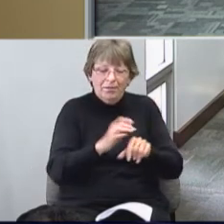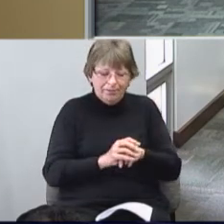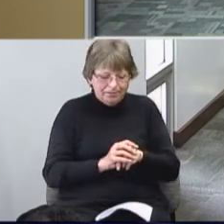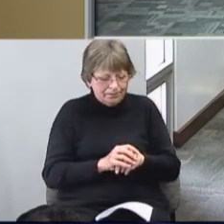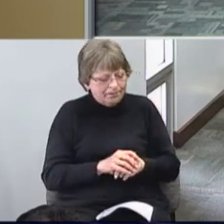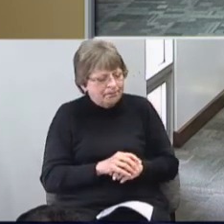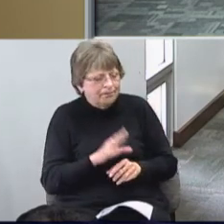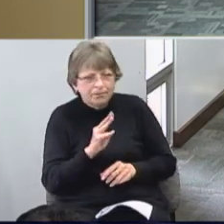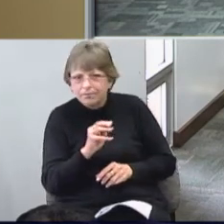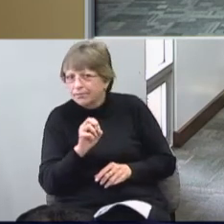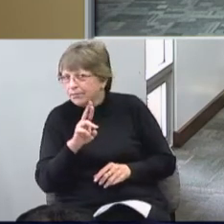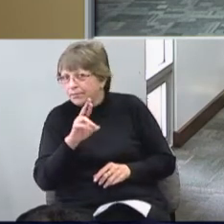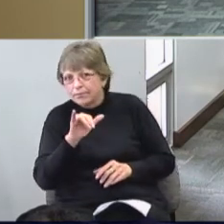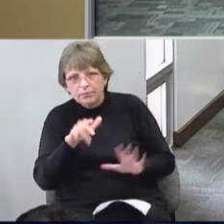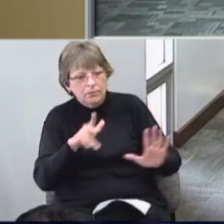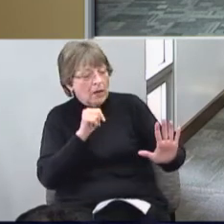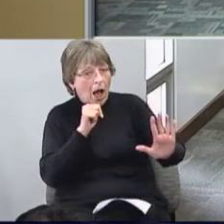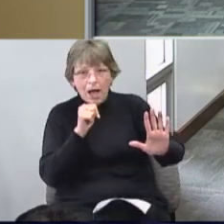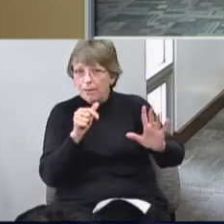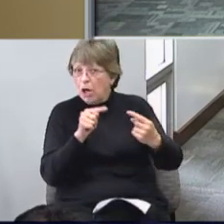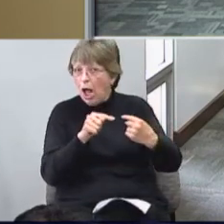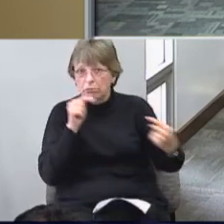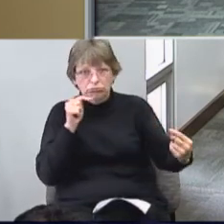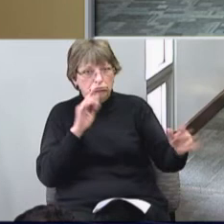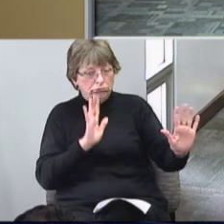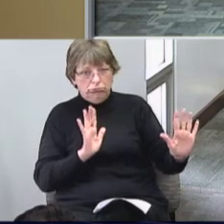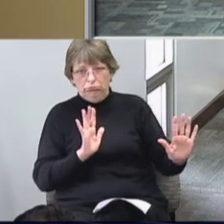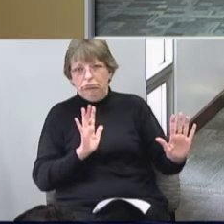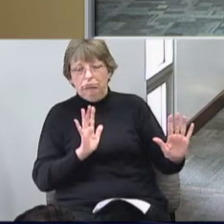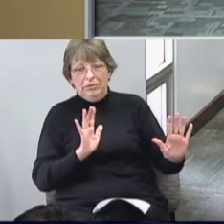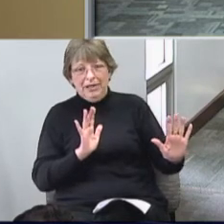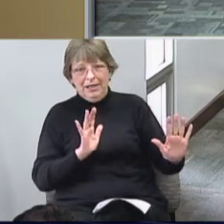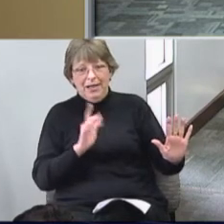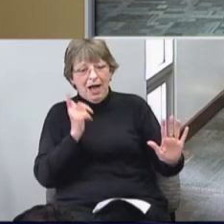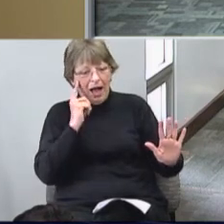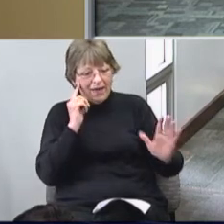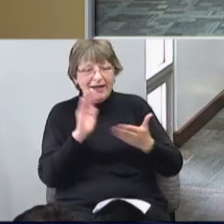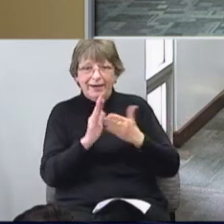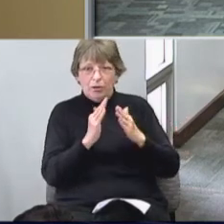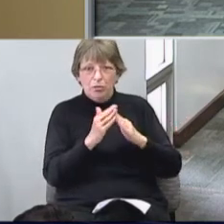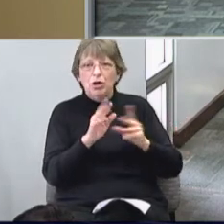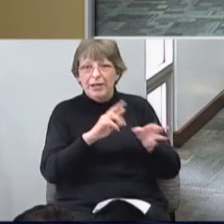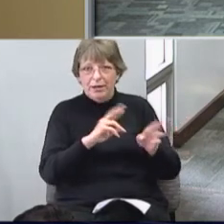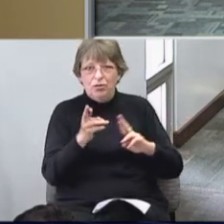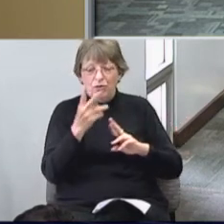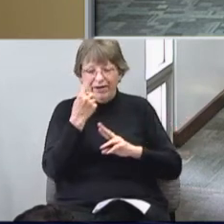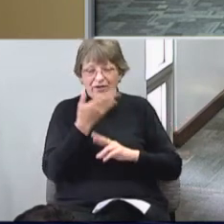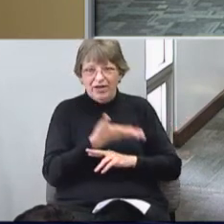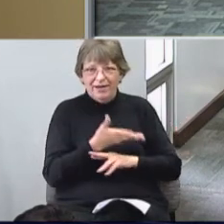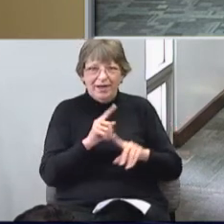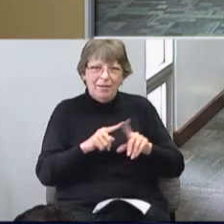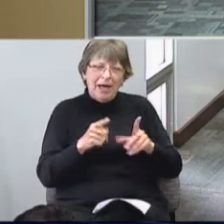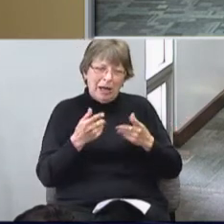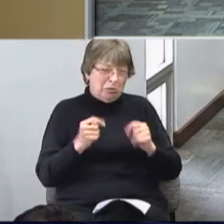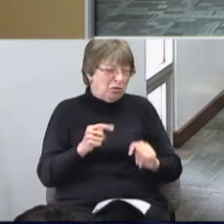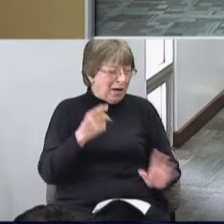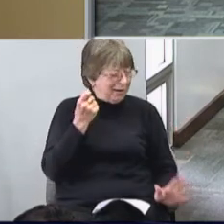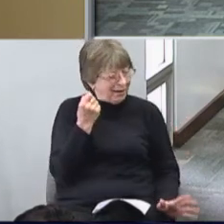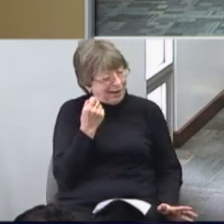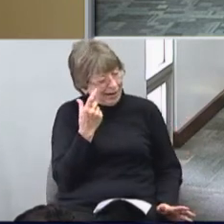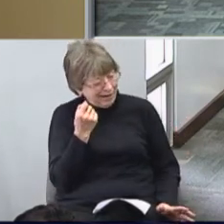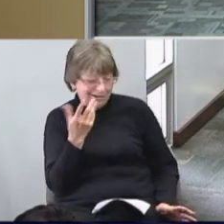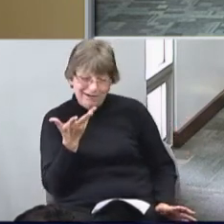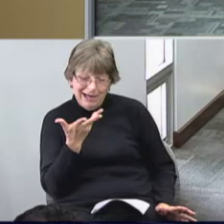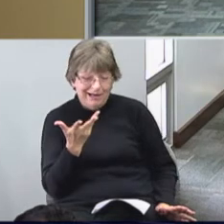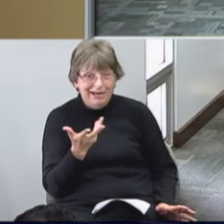Merrill, I'm certainly not opposed to this public art ordinance. I think the community's ready for it. But I'm trying to get my arms around this thing as